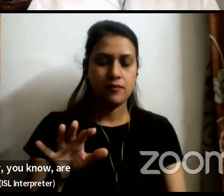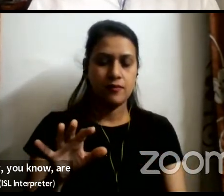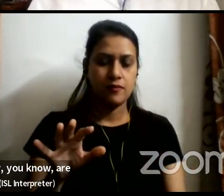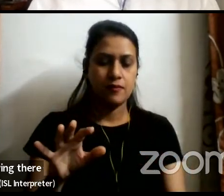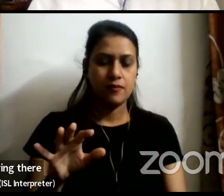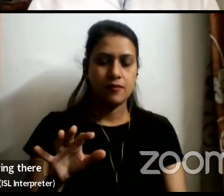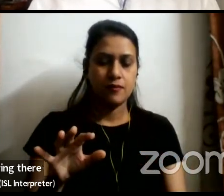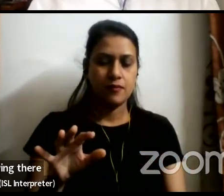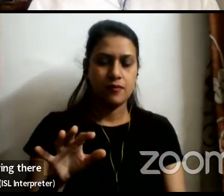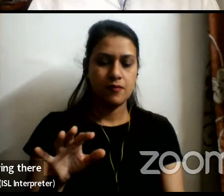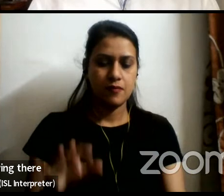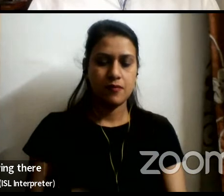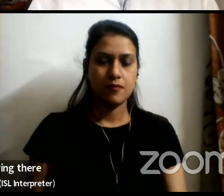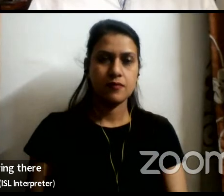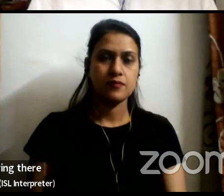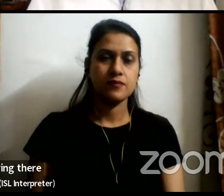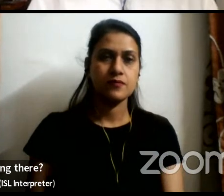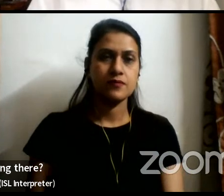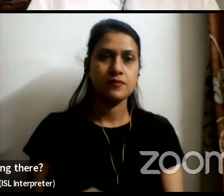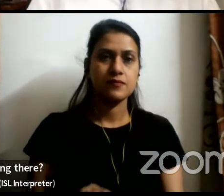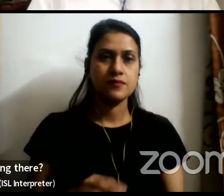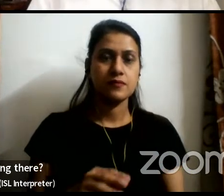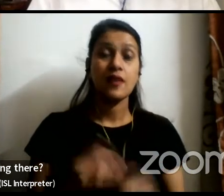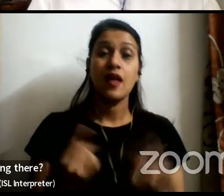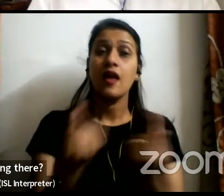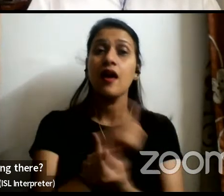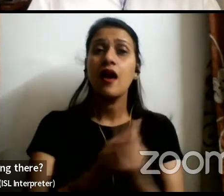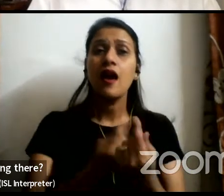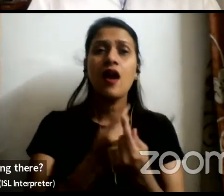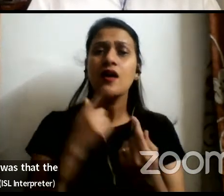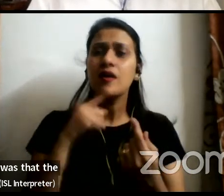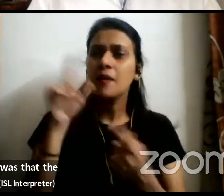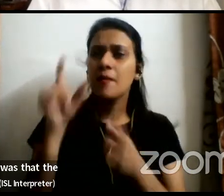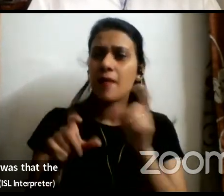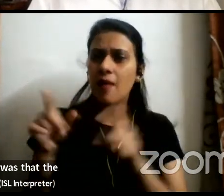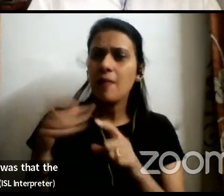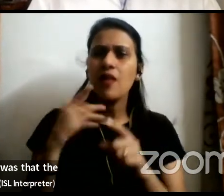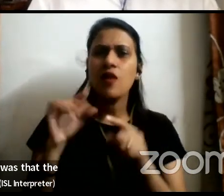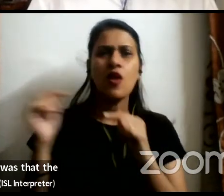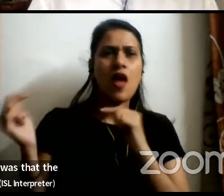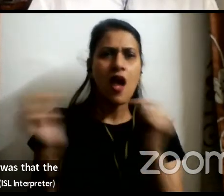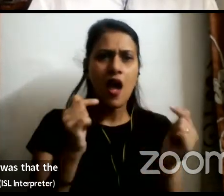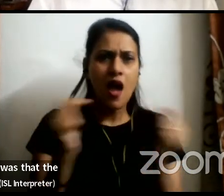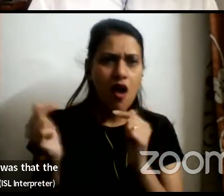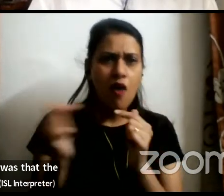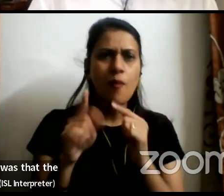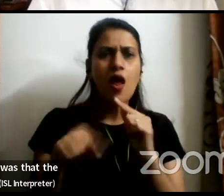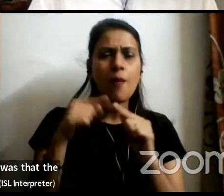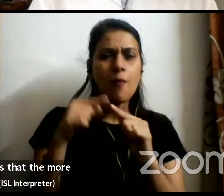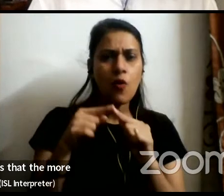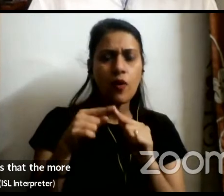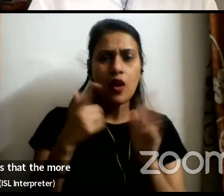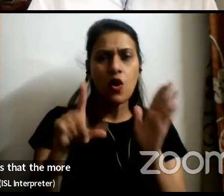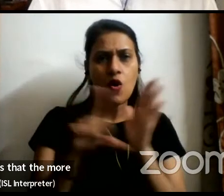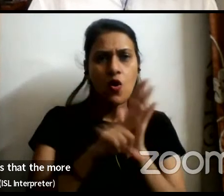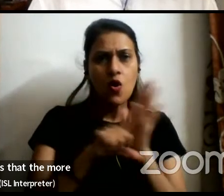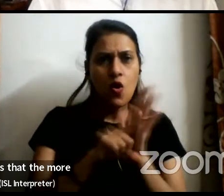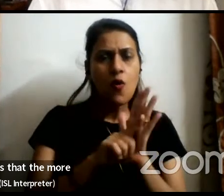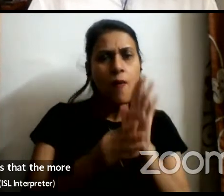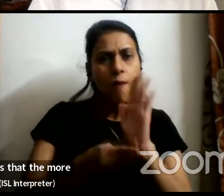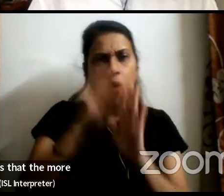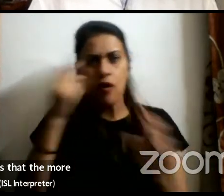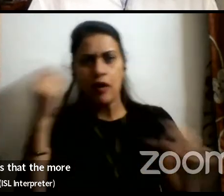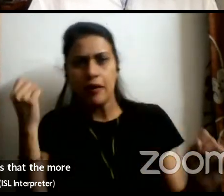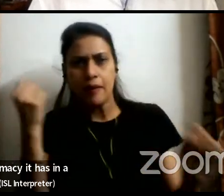and again, that was the argument was that the more compatible the law is, the more legitimacy it has in a context, the